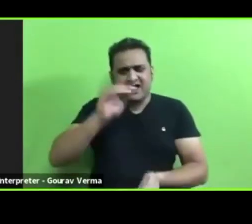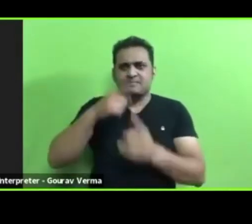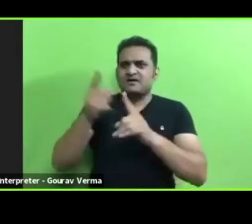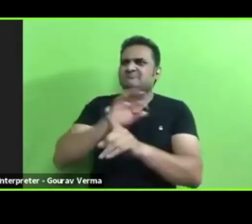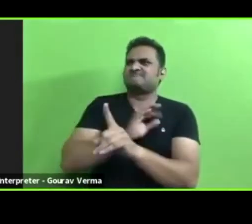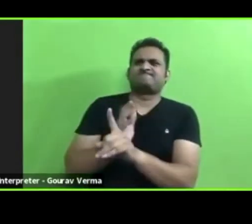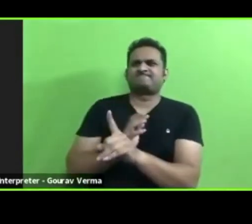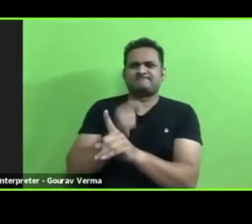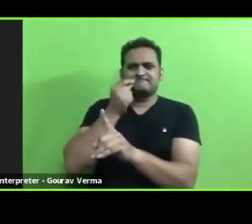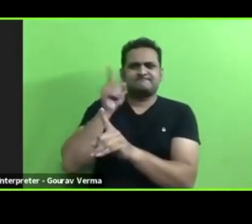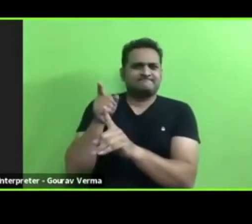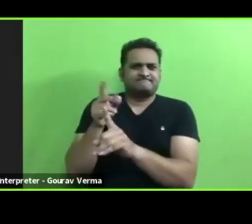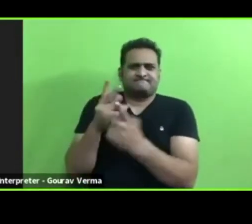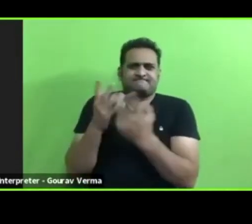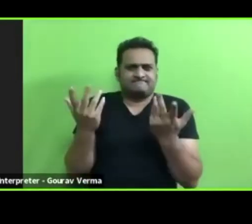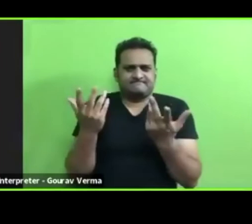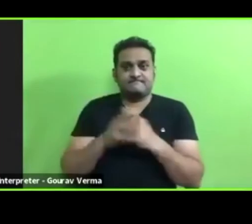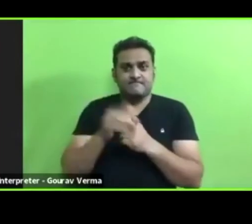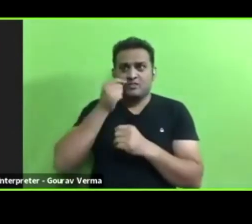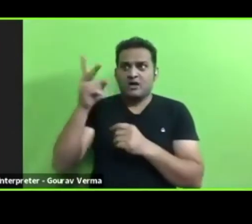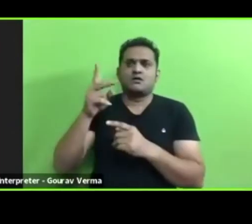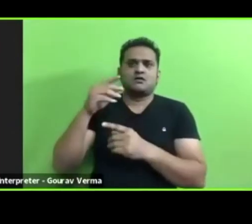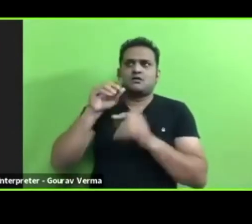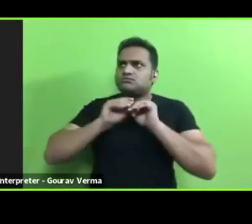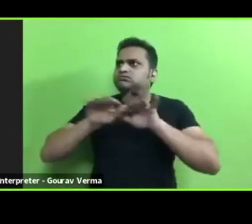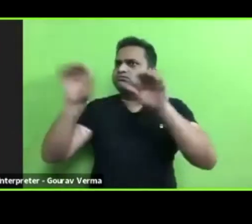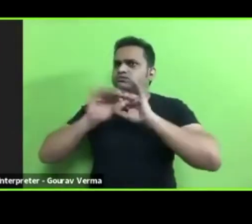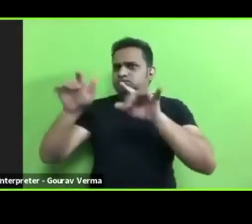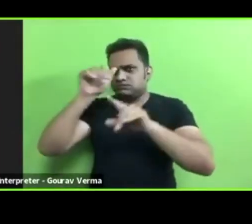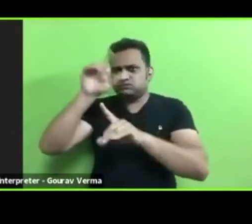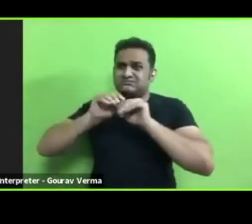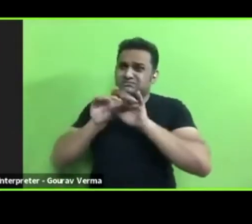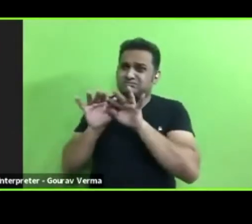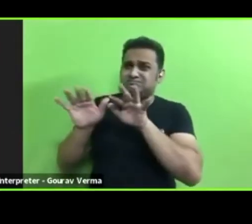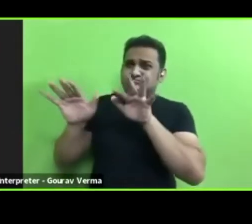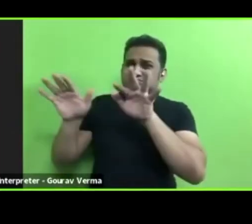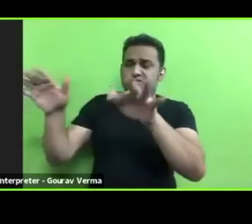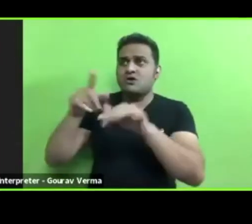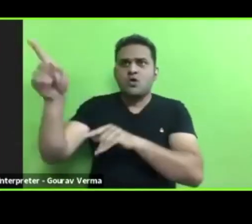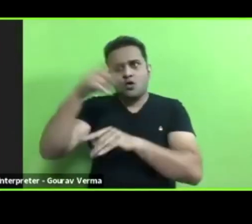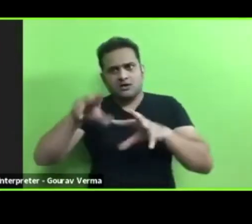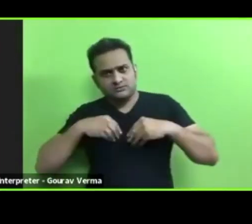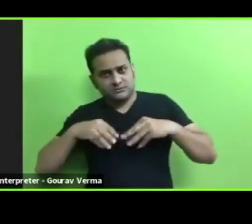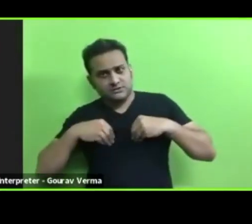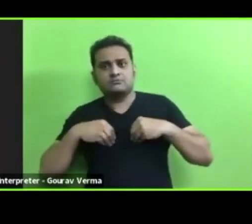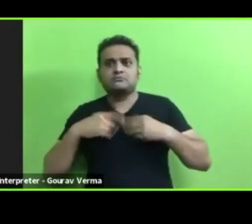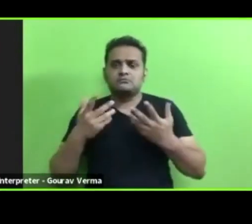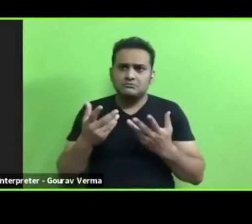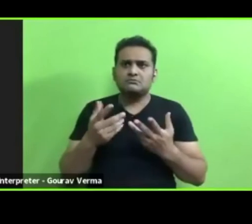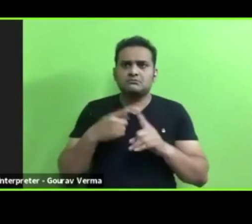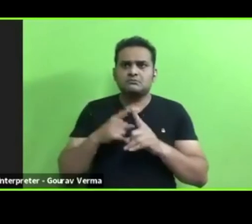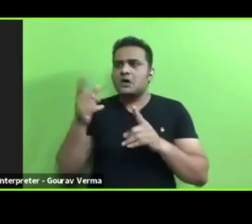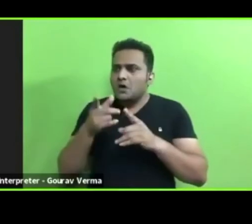by the values that his father was propagating to the rest of India, where the rest of India was accepting, or at least paying